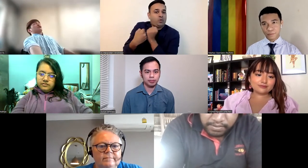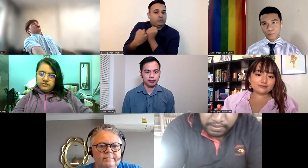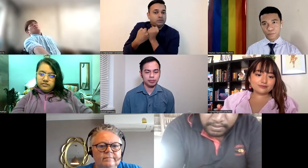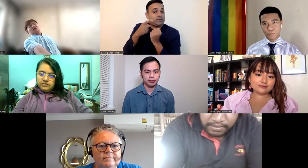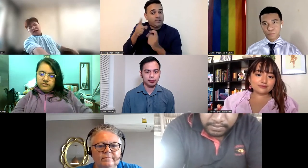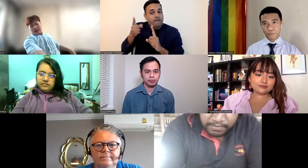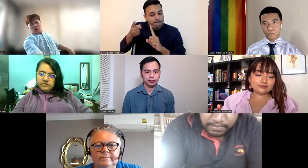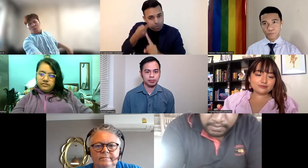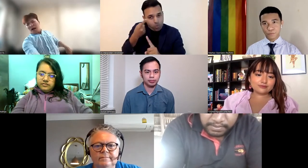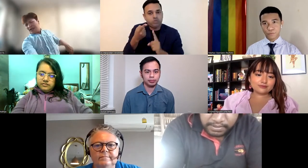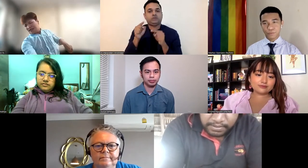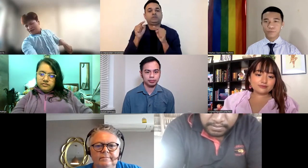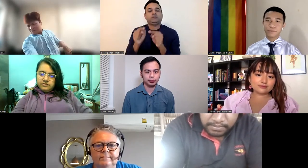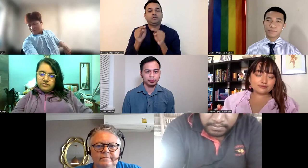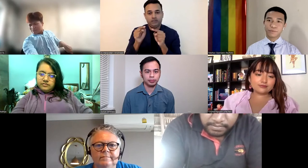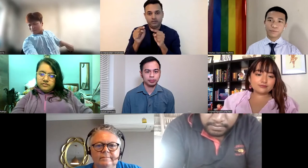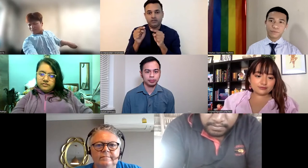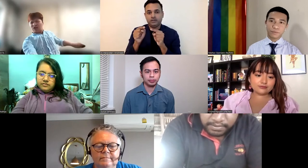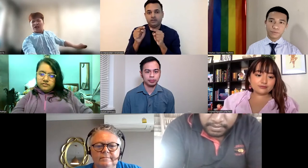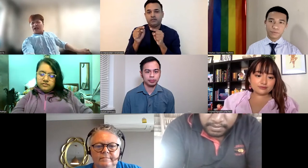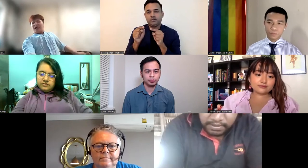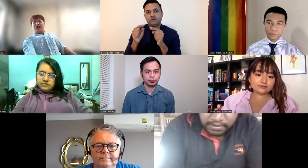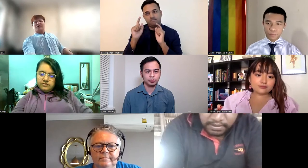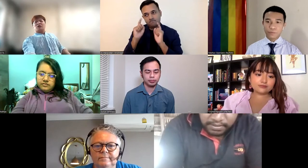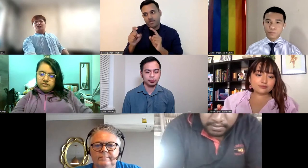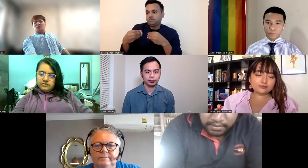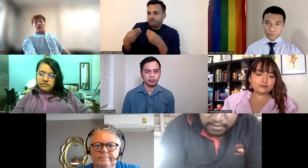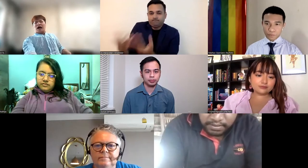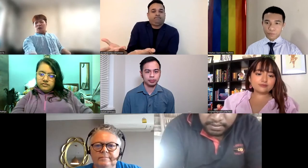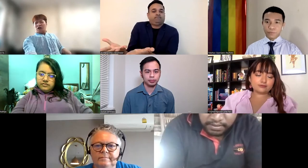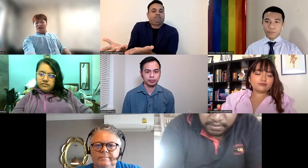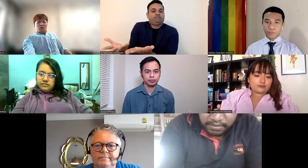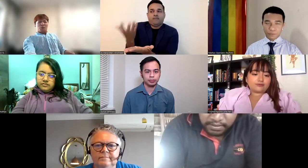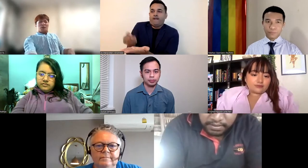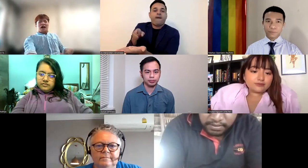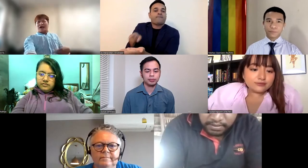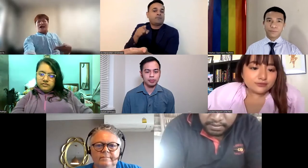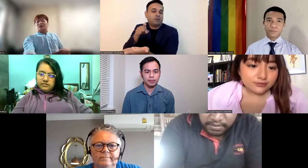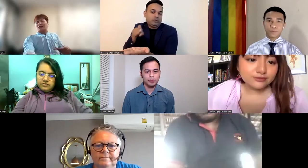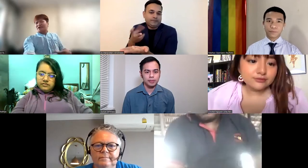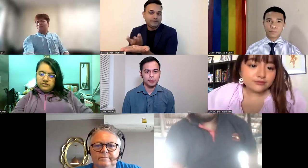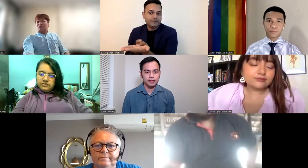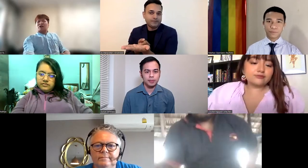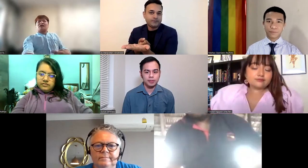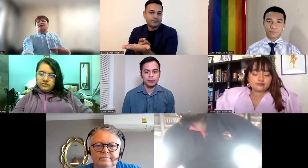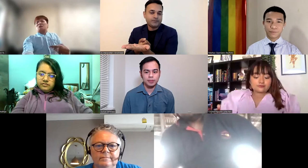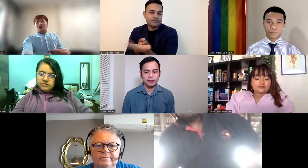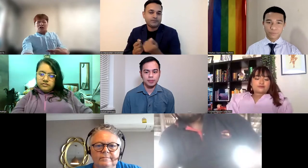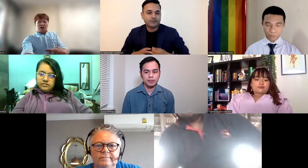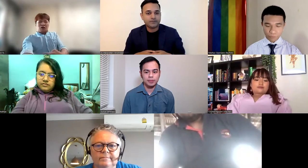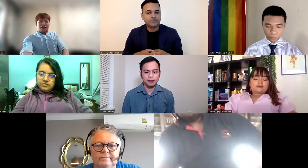and understandable to others. It's not just my problem. I'm sure this